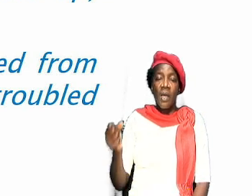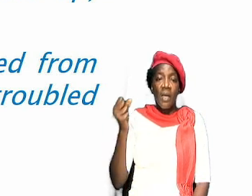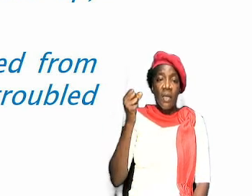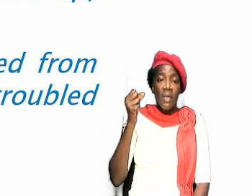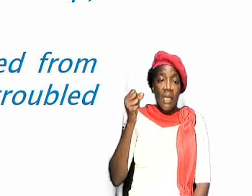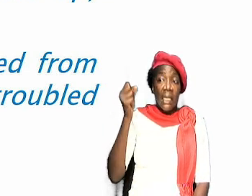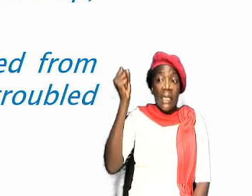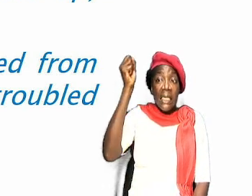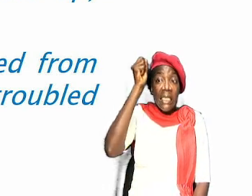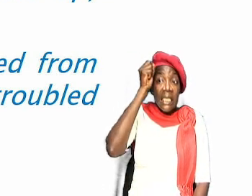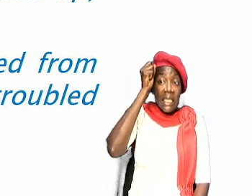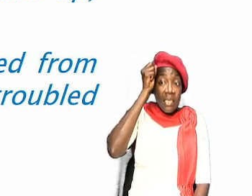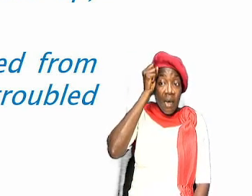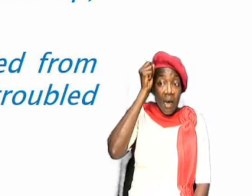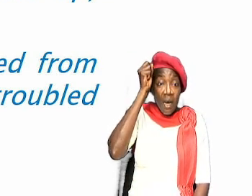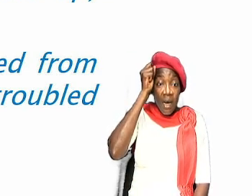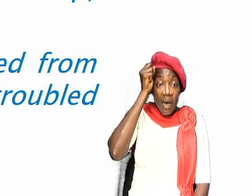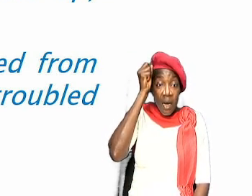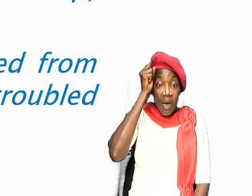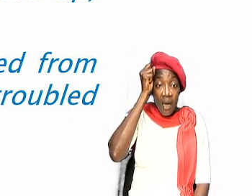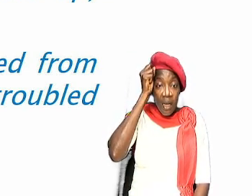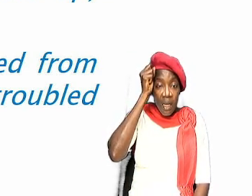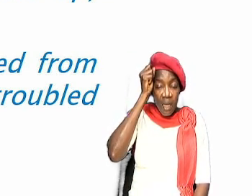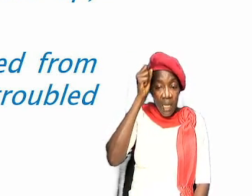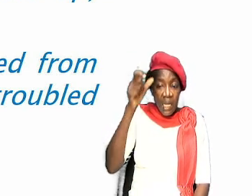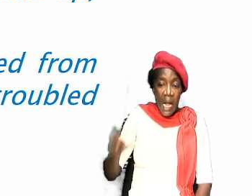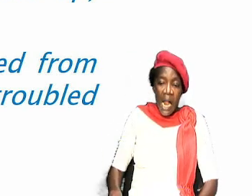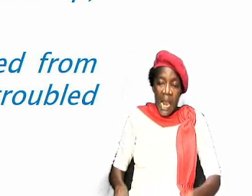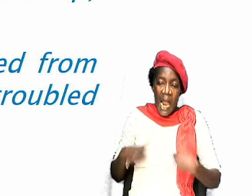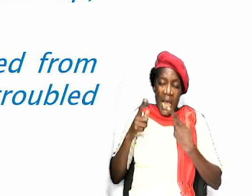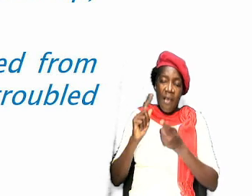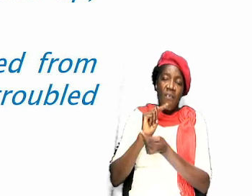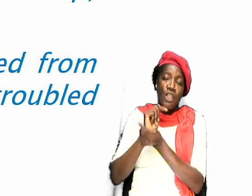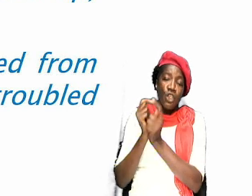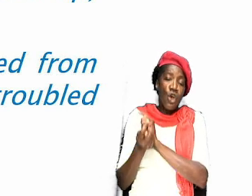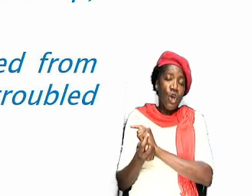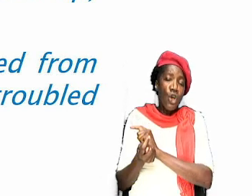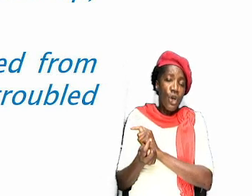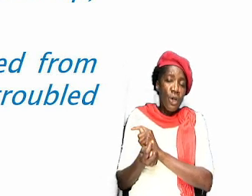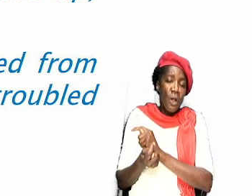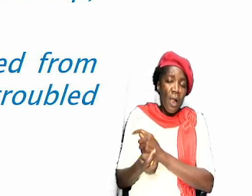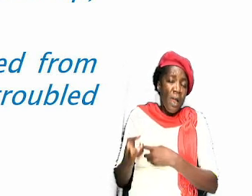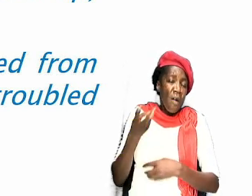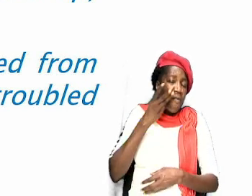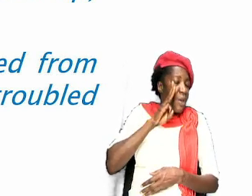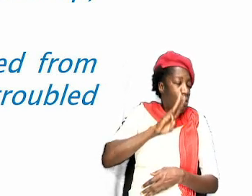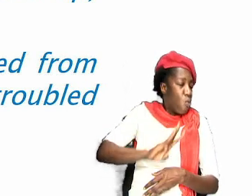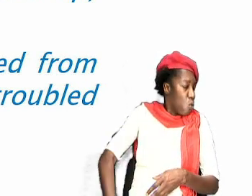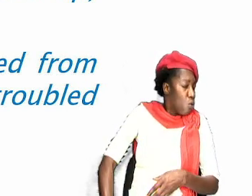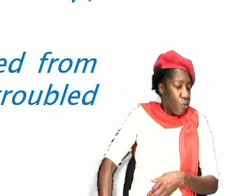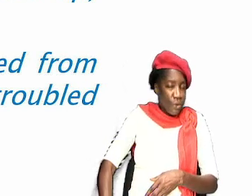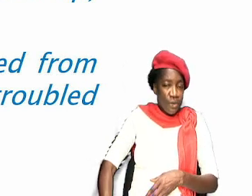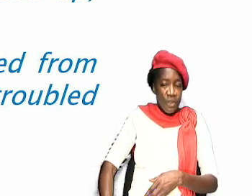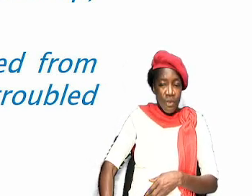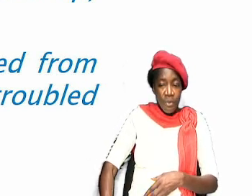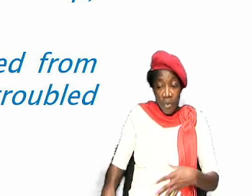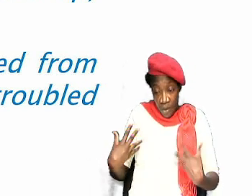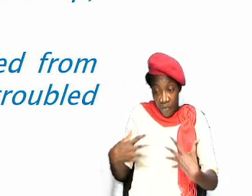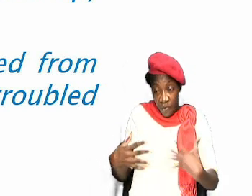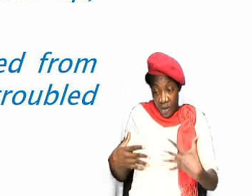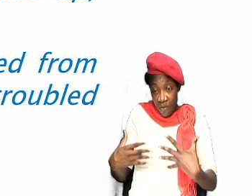King Saul, Saul's life took a turn for the worse, right? He was fearful of